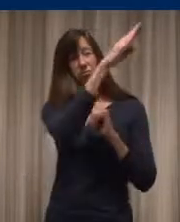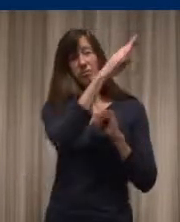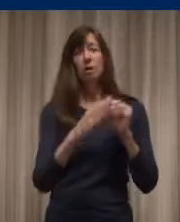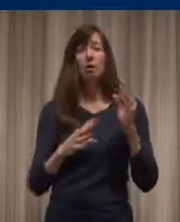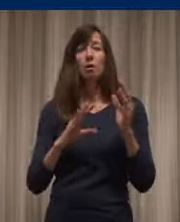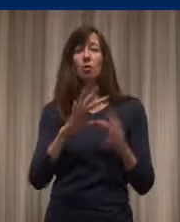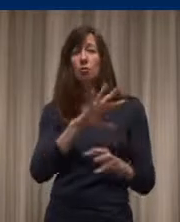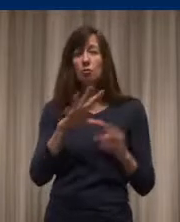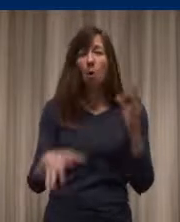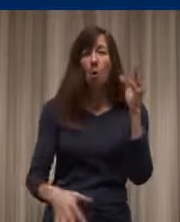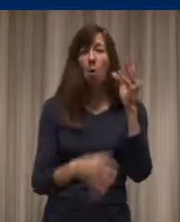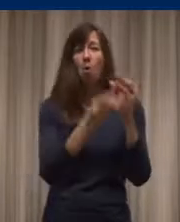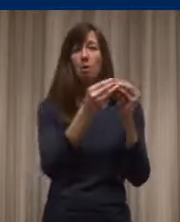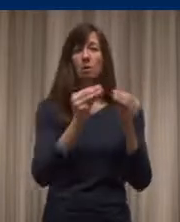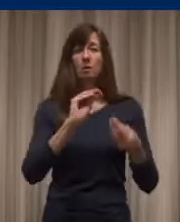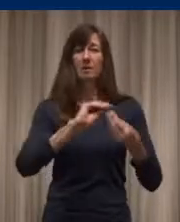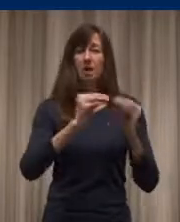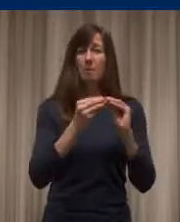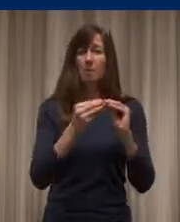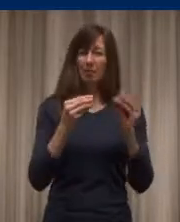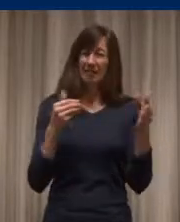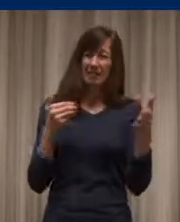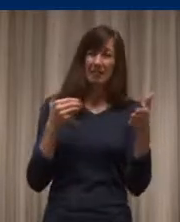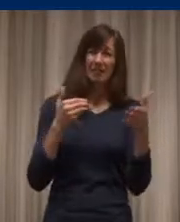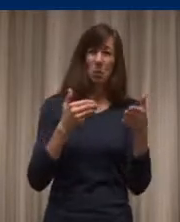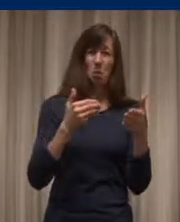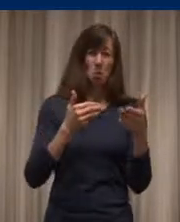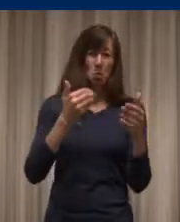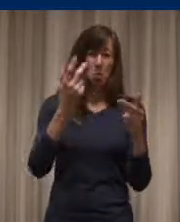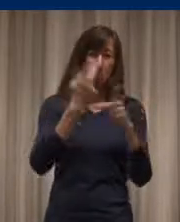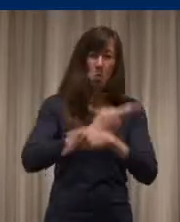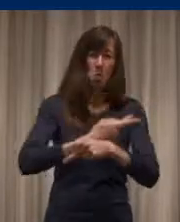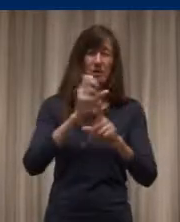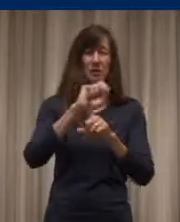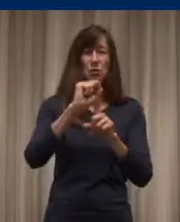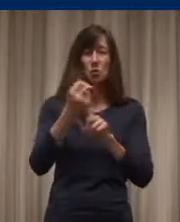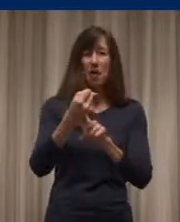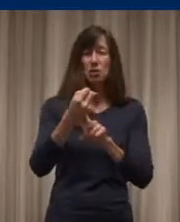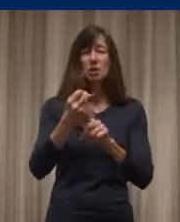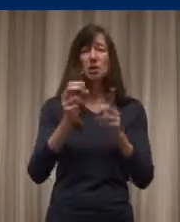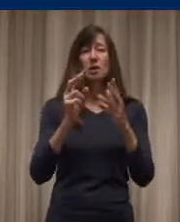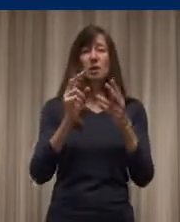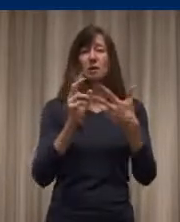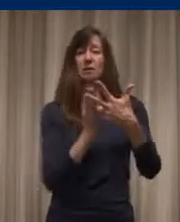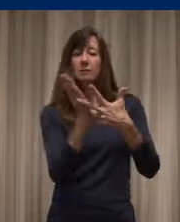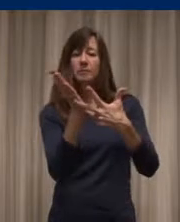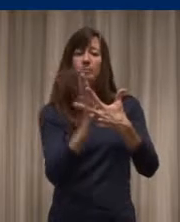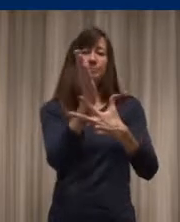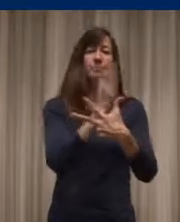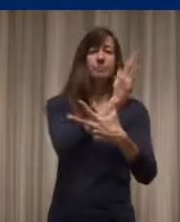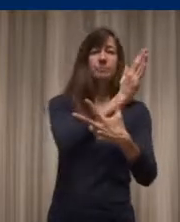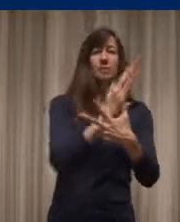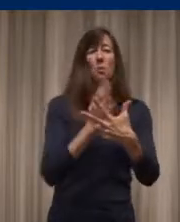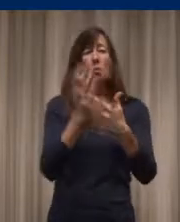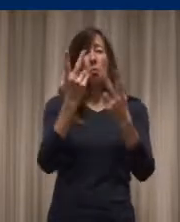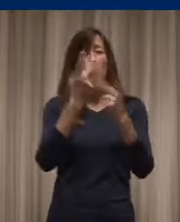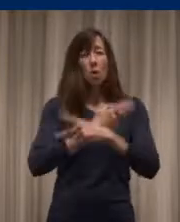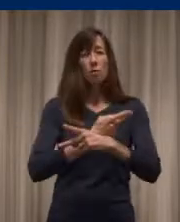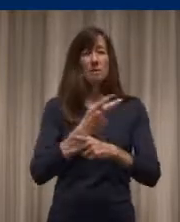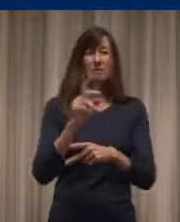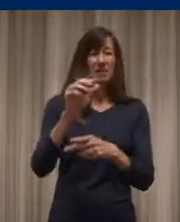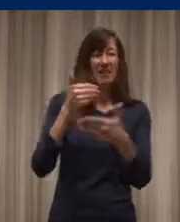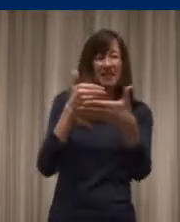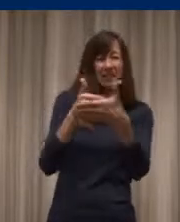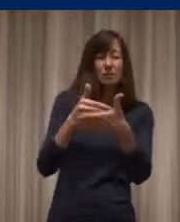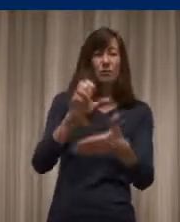case scenario, approaching 10,000, which would be another 4,000 from where we are now in just